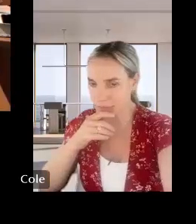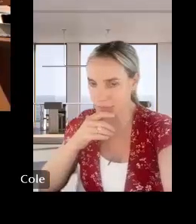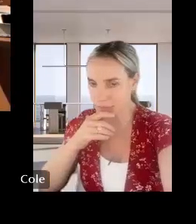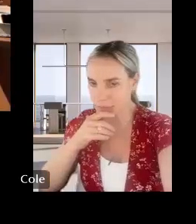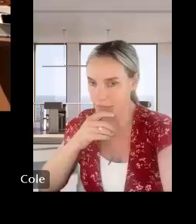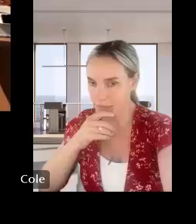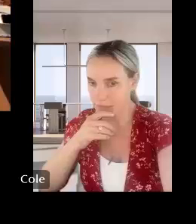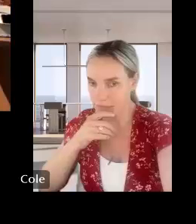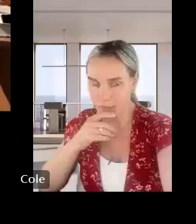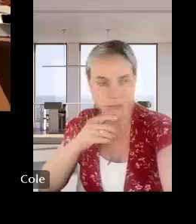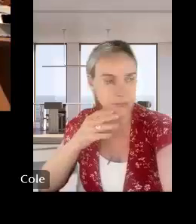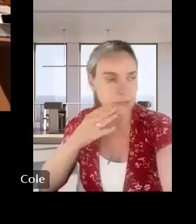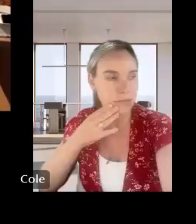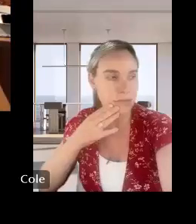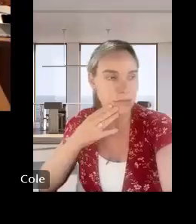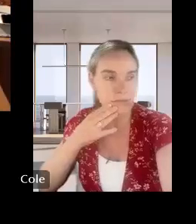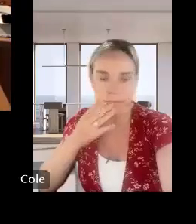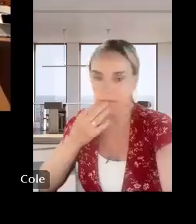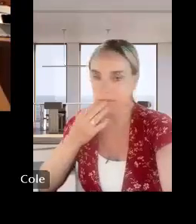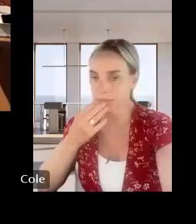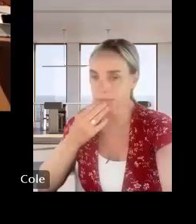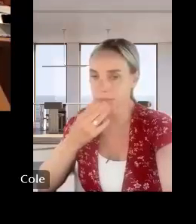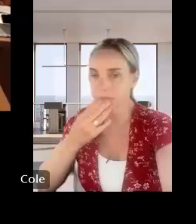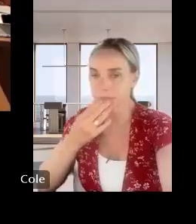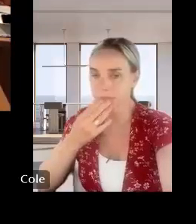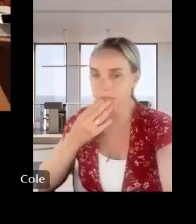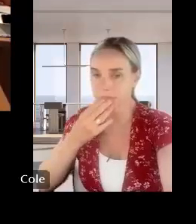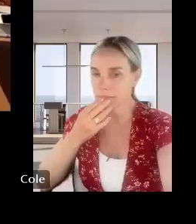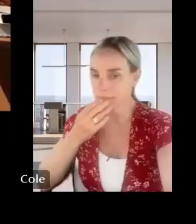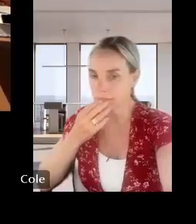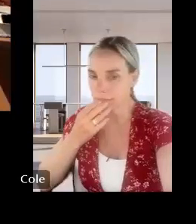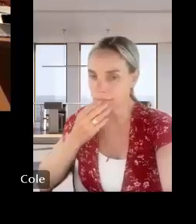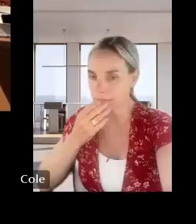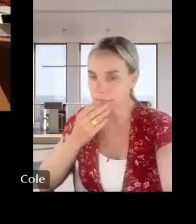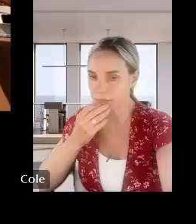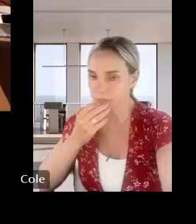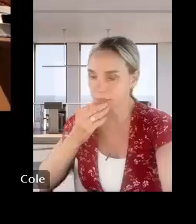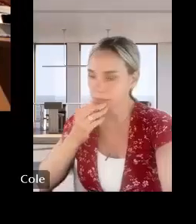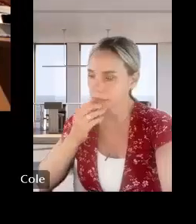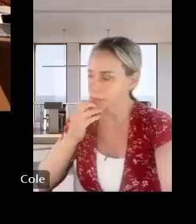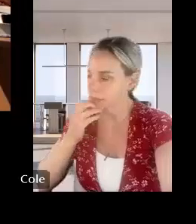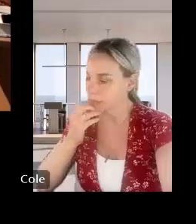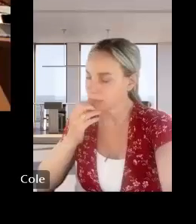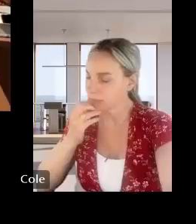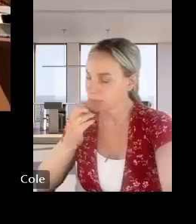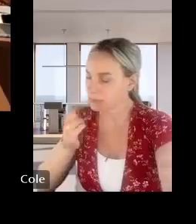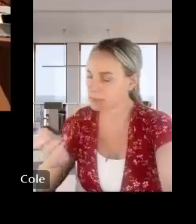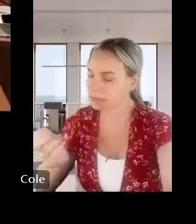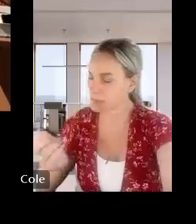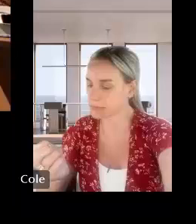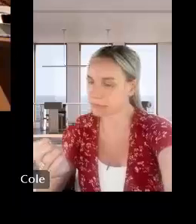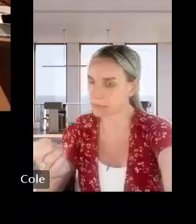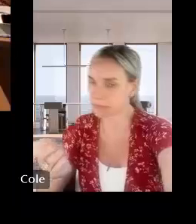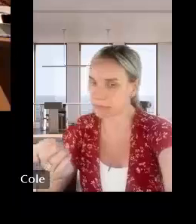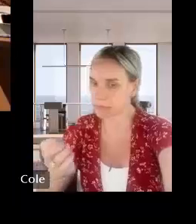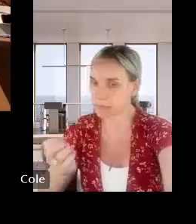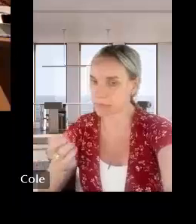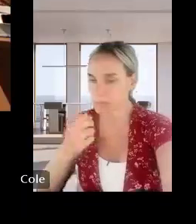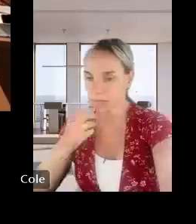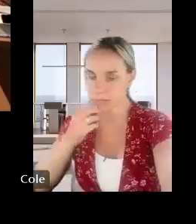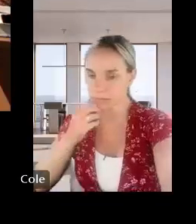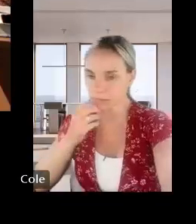you know, we had the 10 areas and then they're ranking them. How is that, you know, I didn't take the survey, so I'm just curious how the